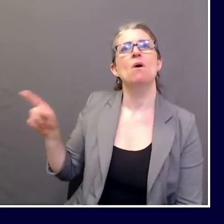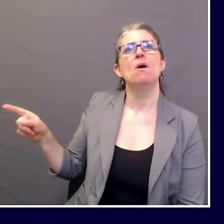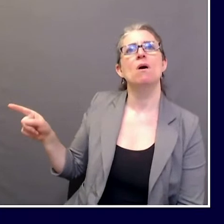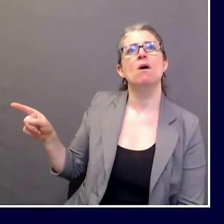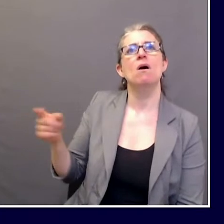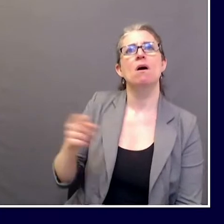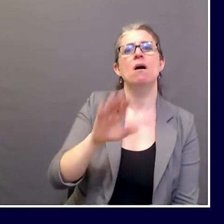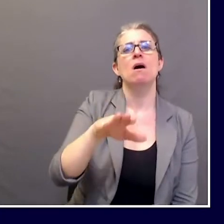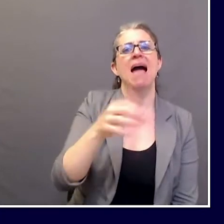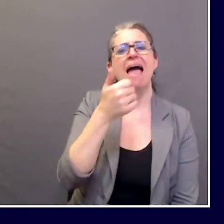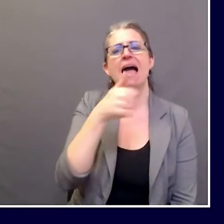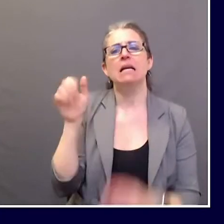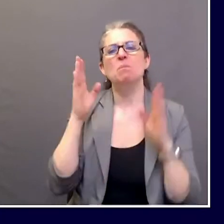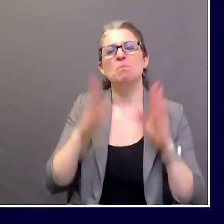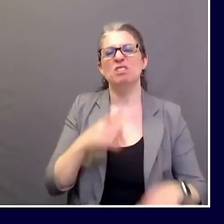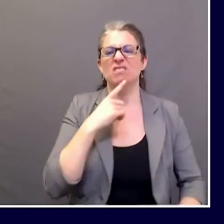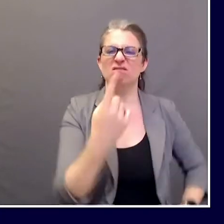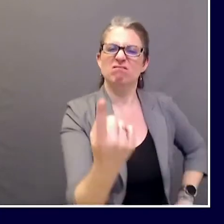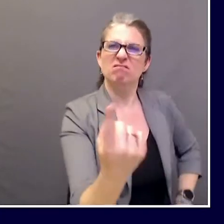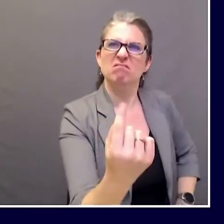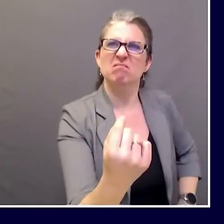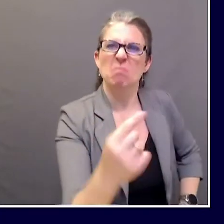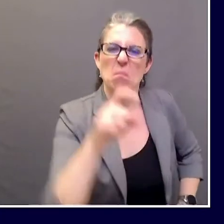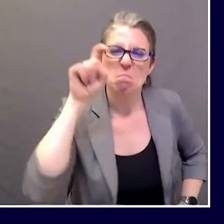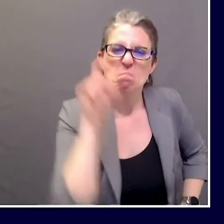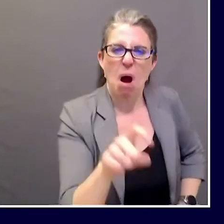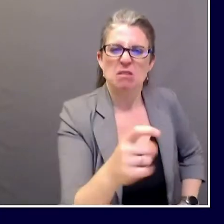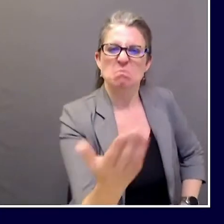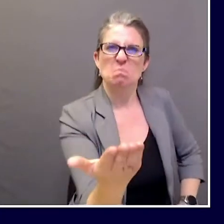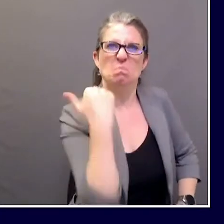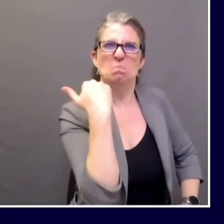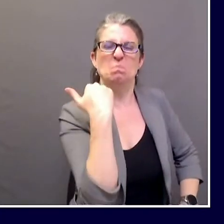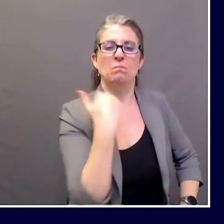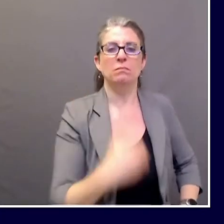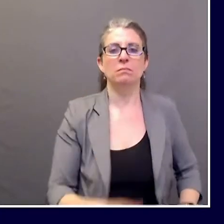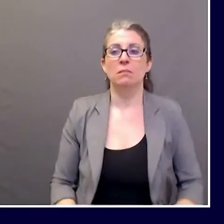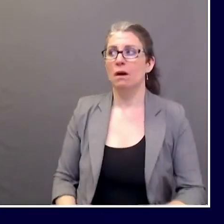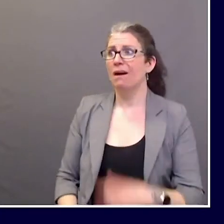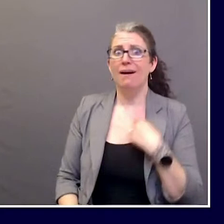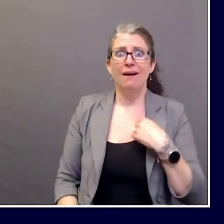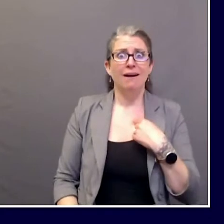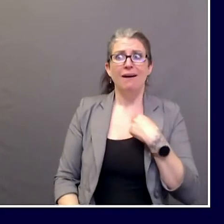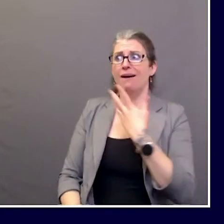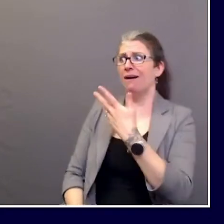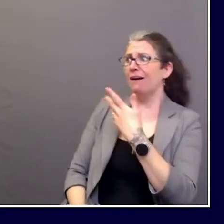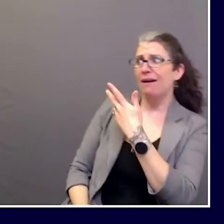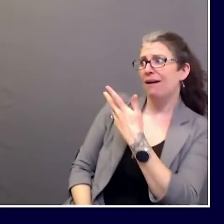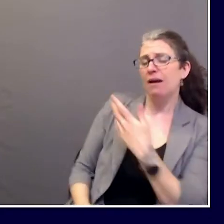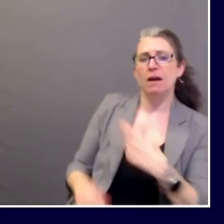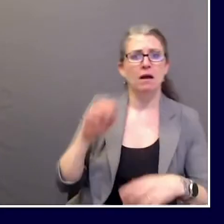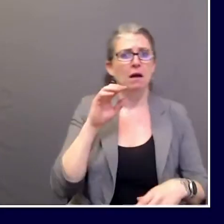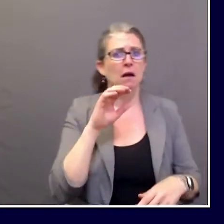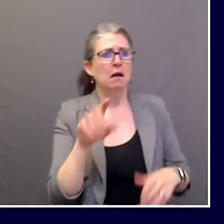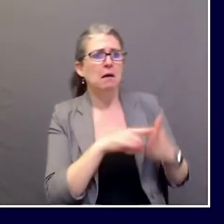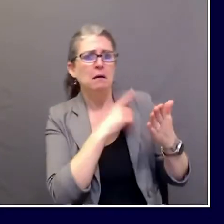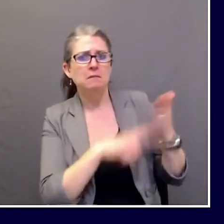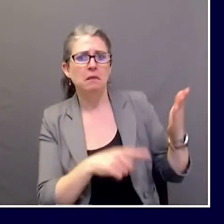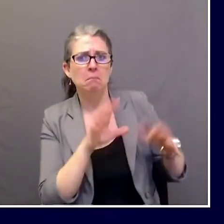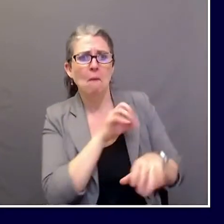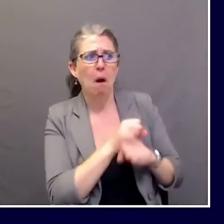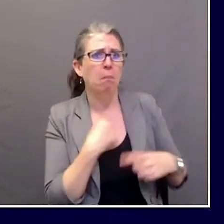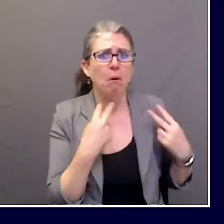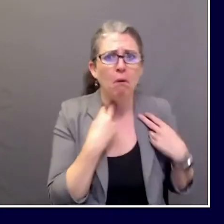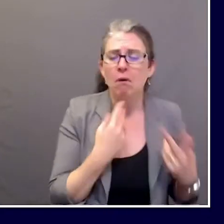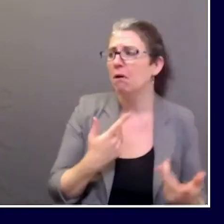you know, they may have extra from or they may not have scheduled yet that we are then moving to this mobile clinic. Our intention is